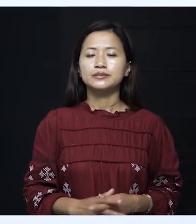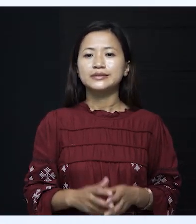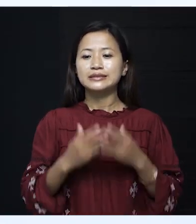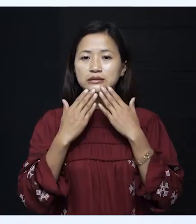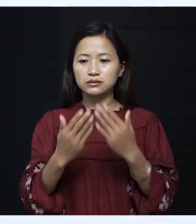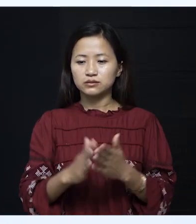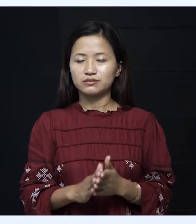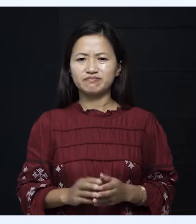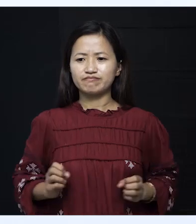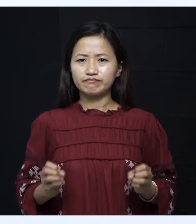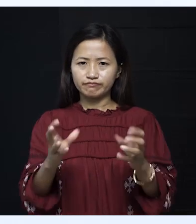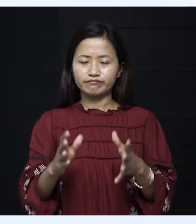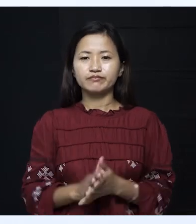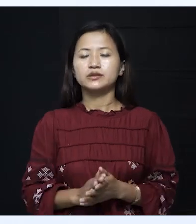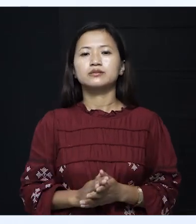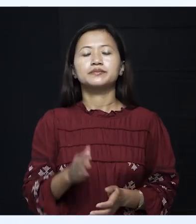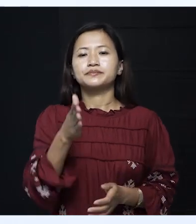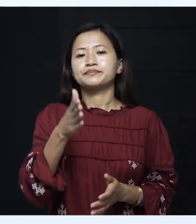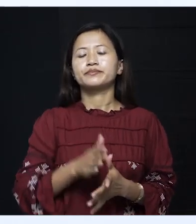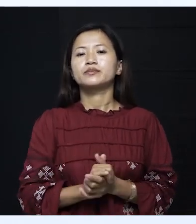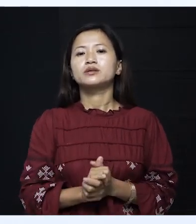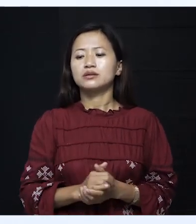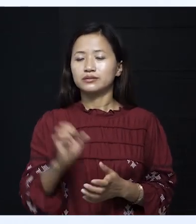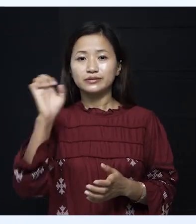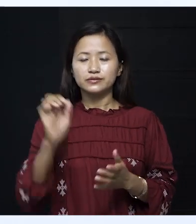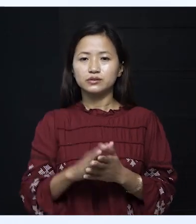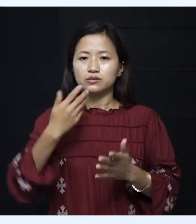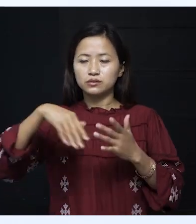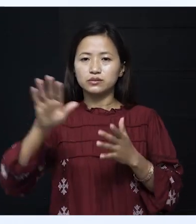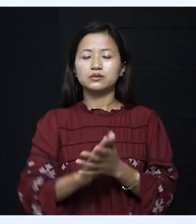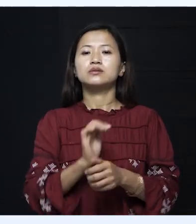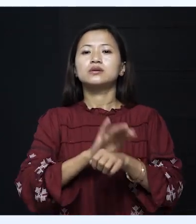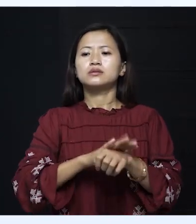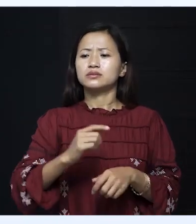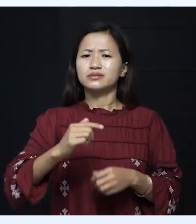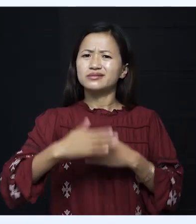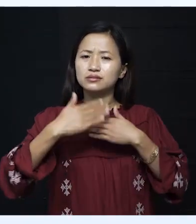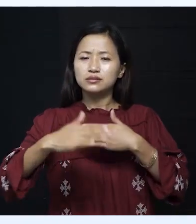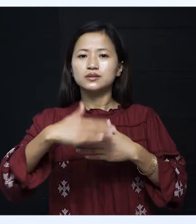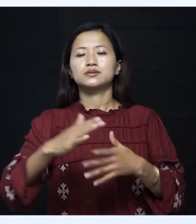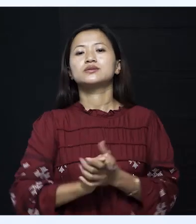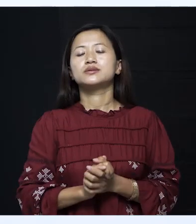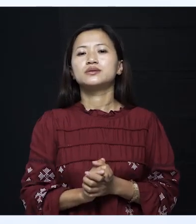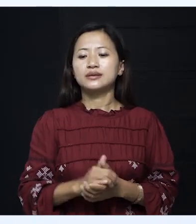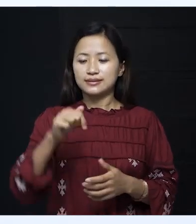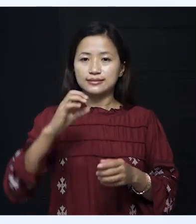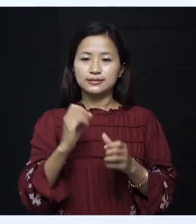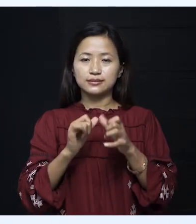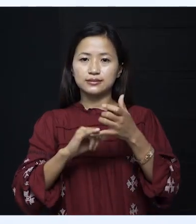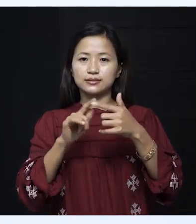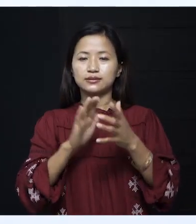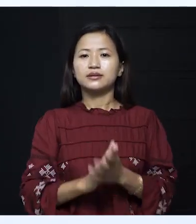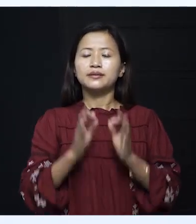Schools has not yet started, an event that is going on and is likely to continue. So in these kind of cases, we also use